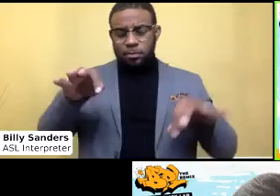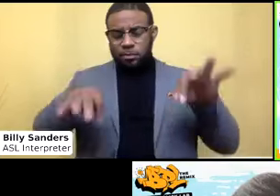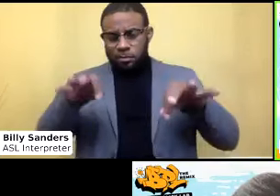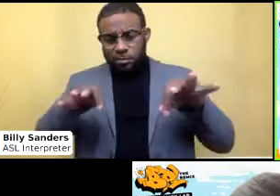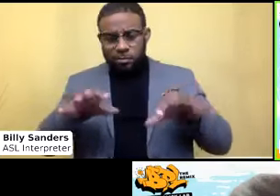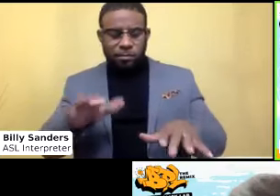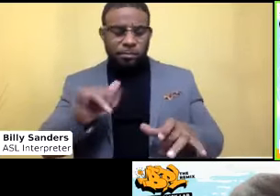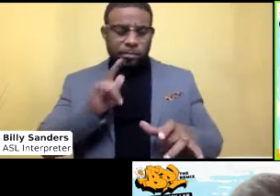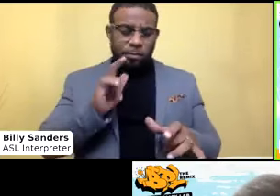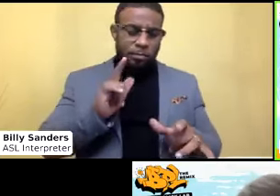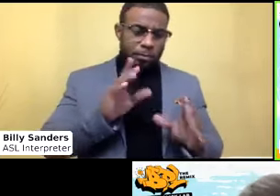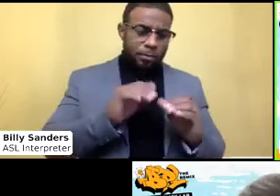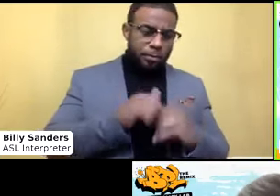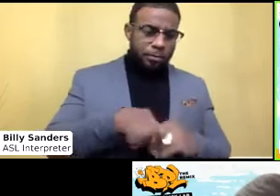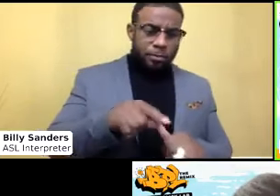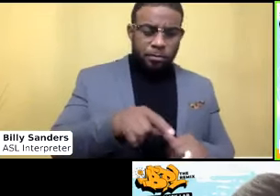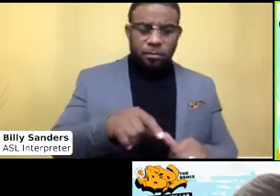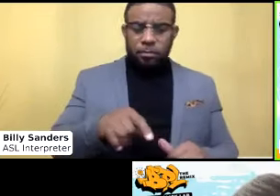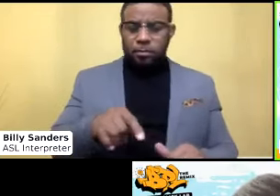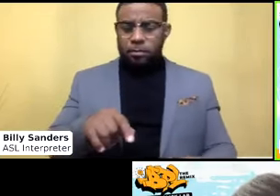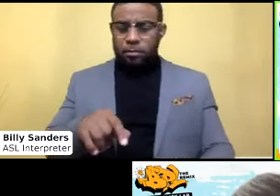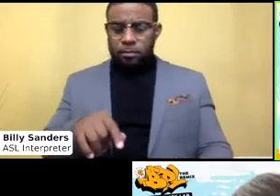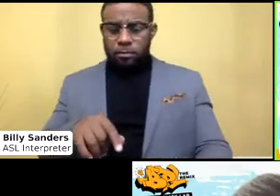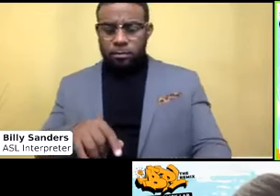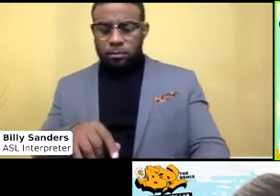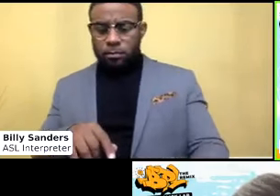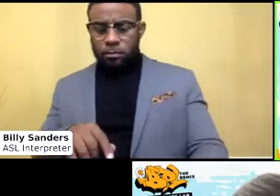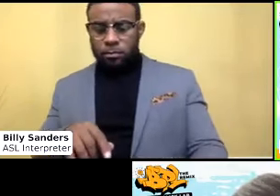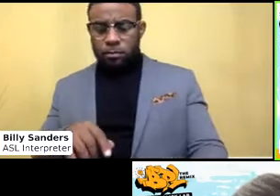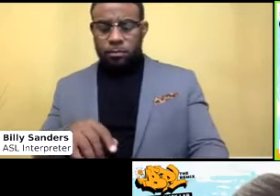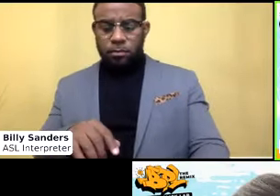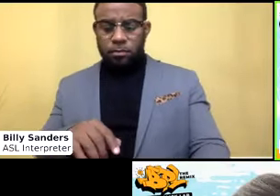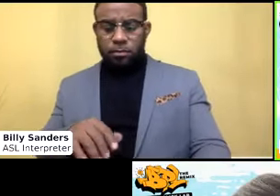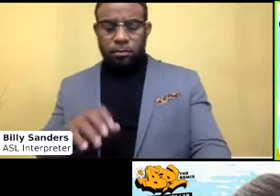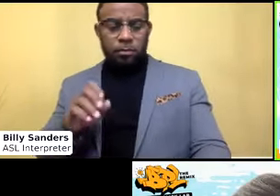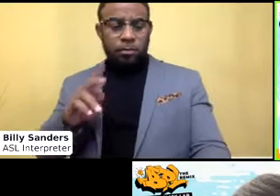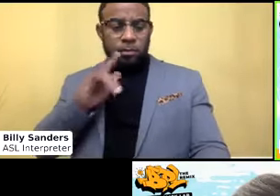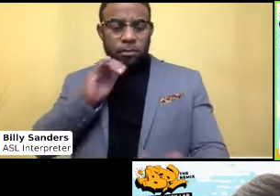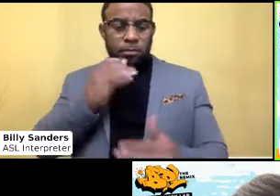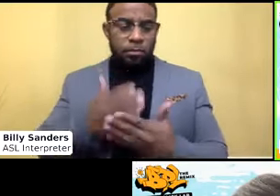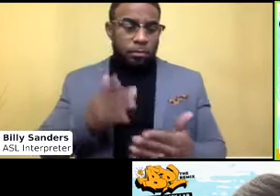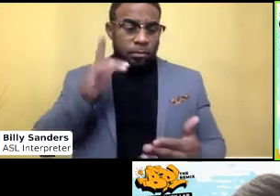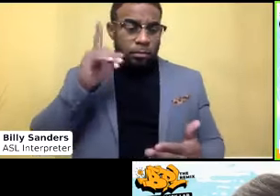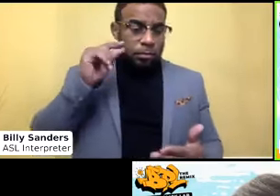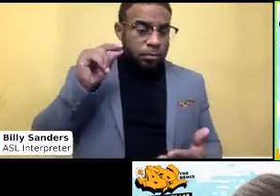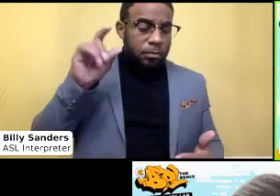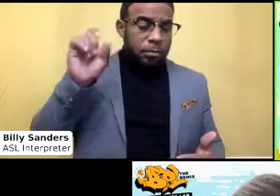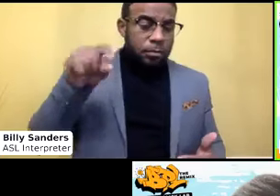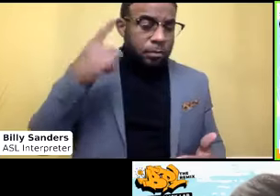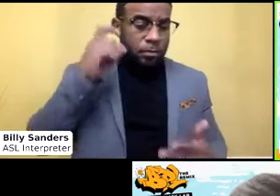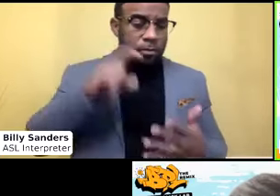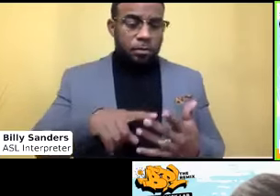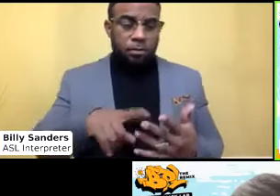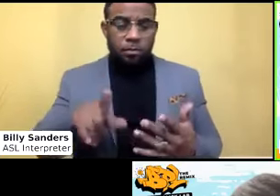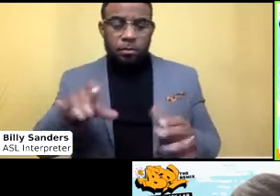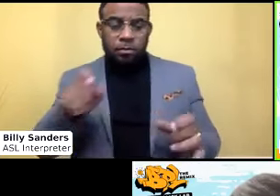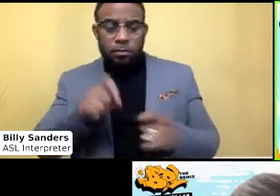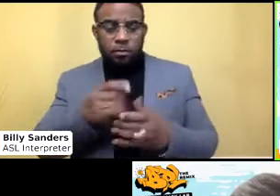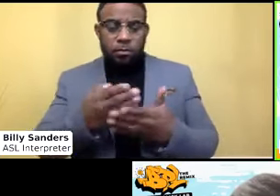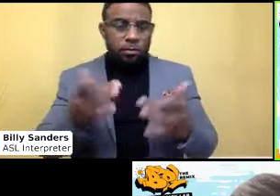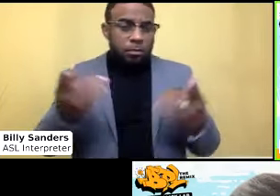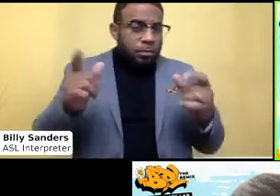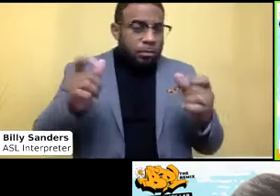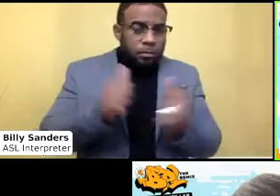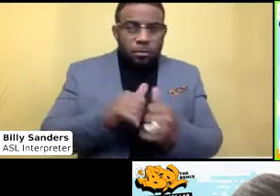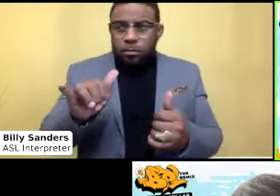the people who meet with them, and then do a wink and a nod when there's certain things that happen